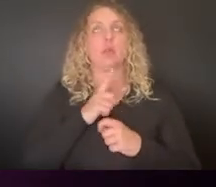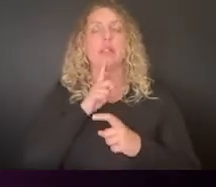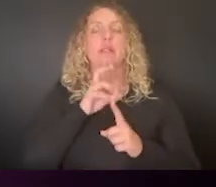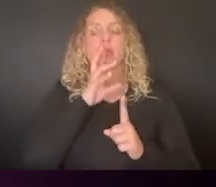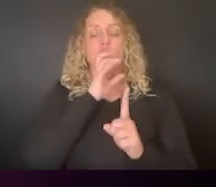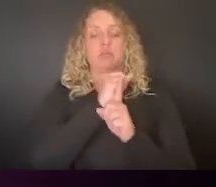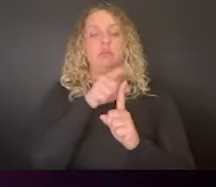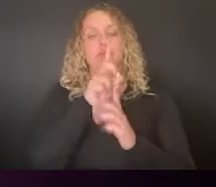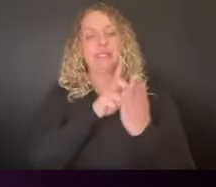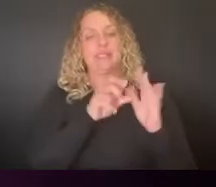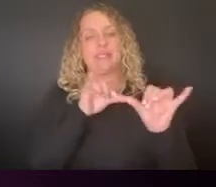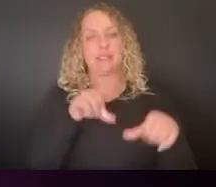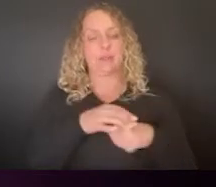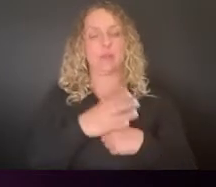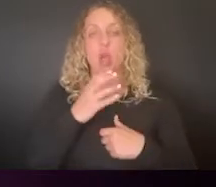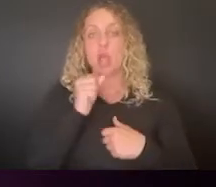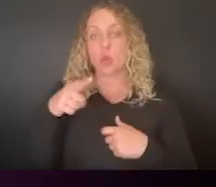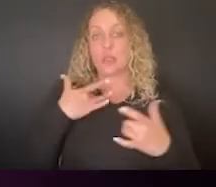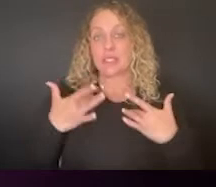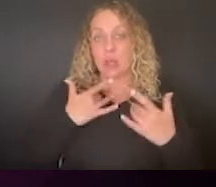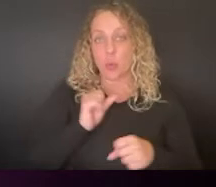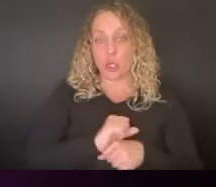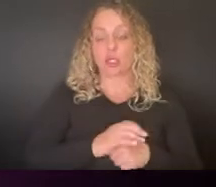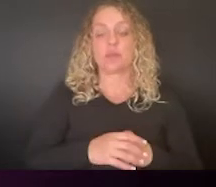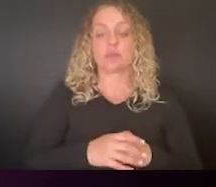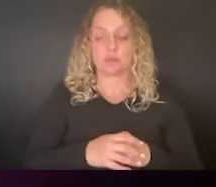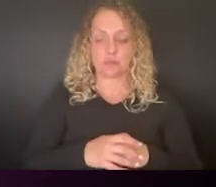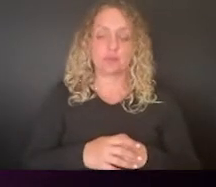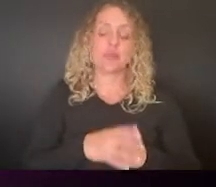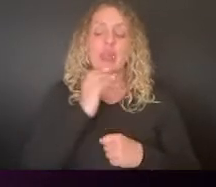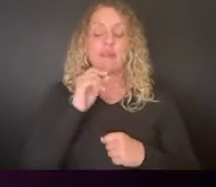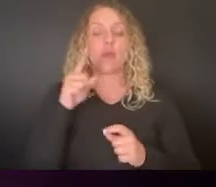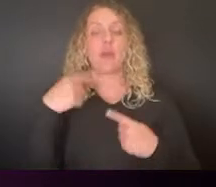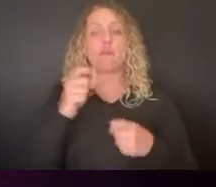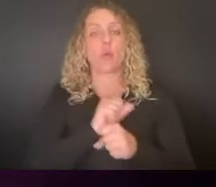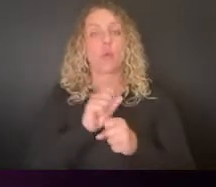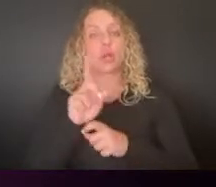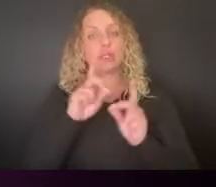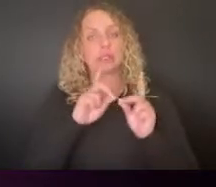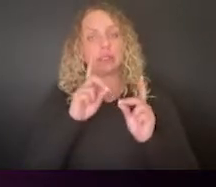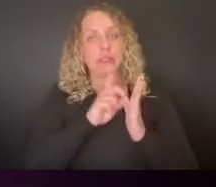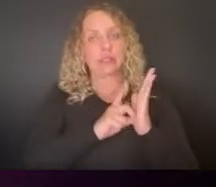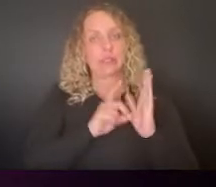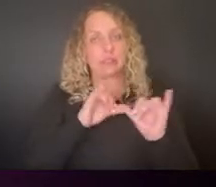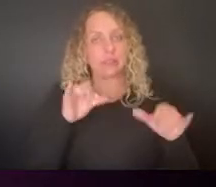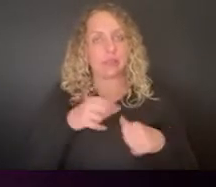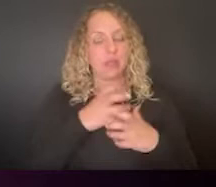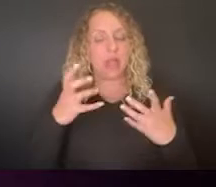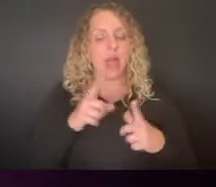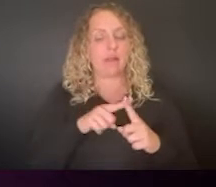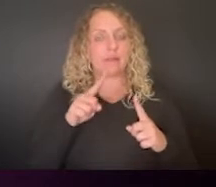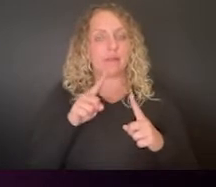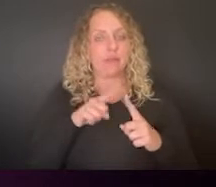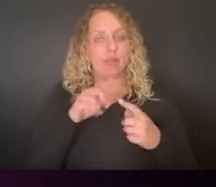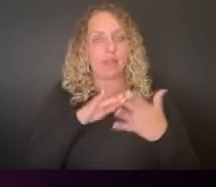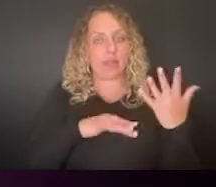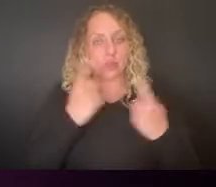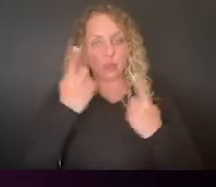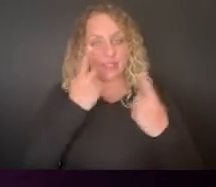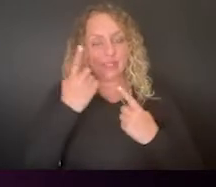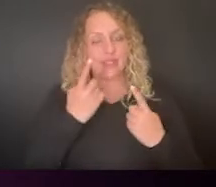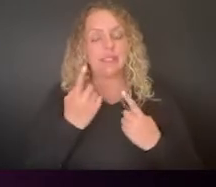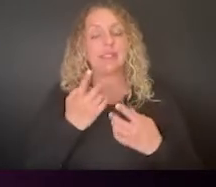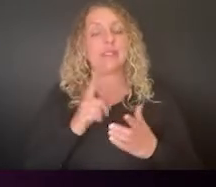of that work included maturing the design system. And I'm a super fan of design systems. So it was exciting